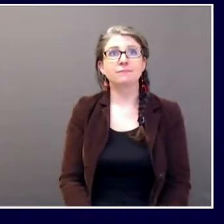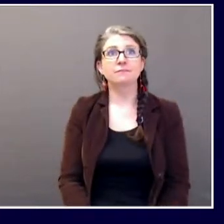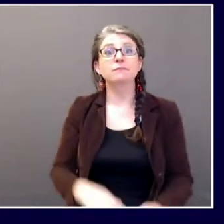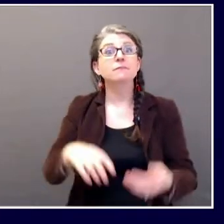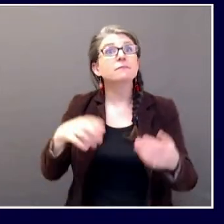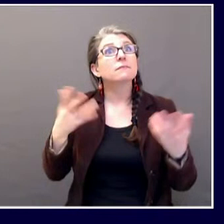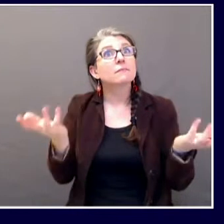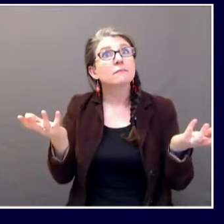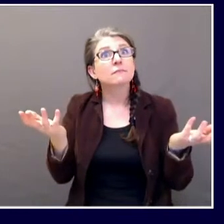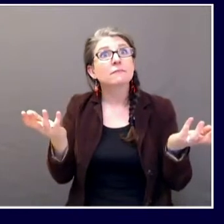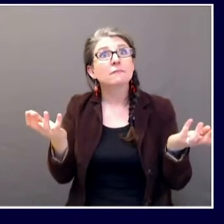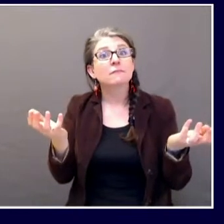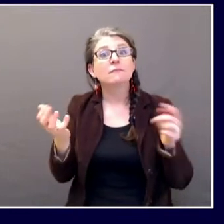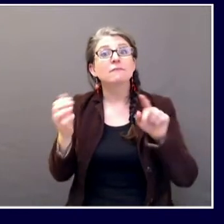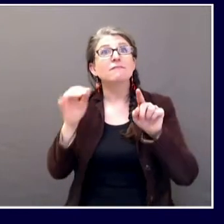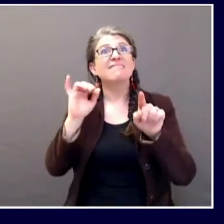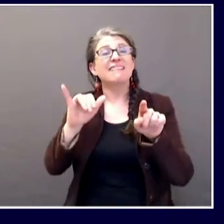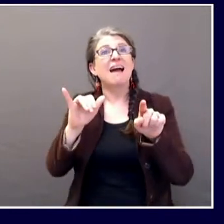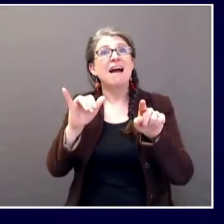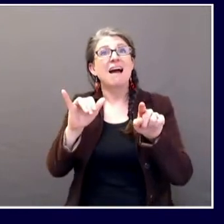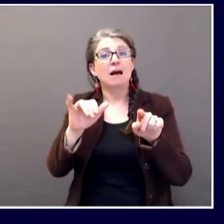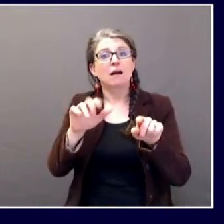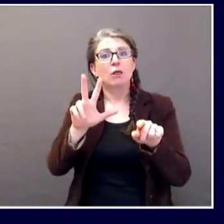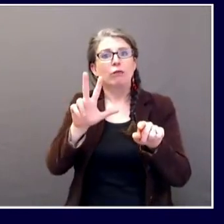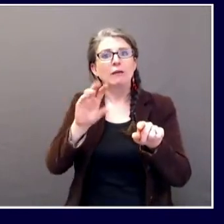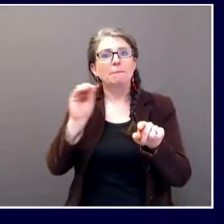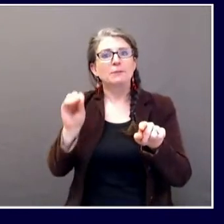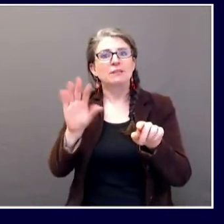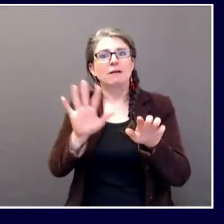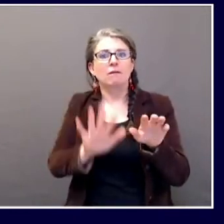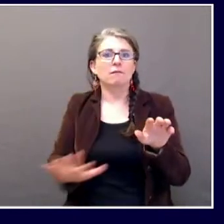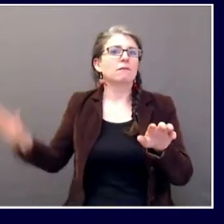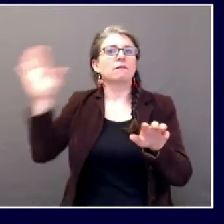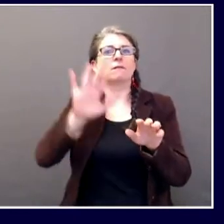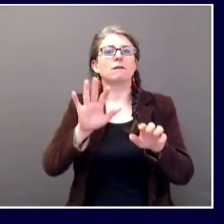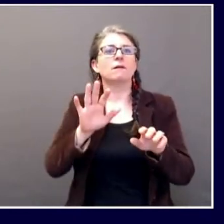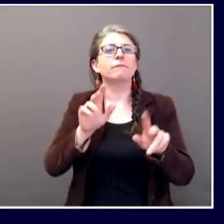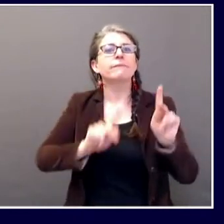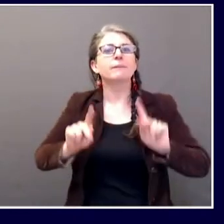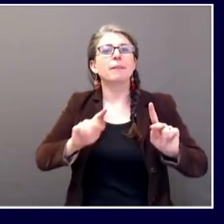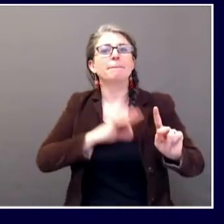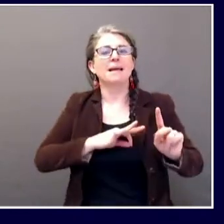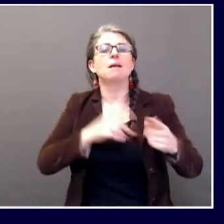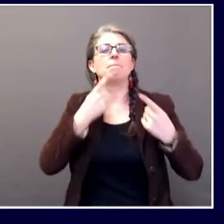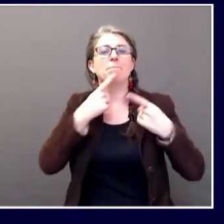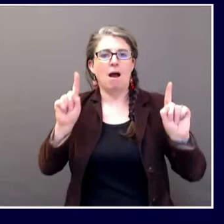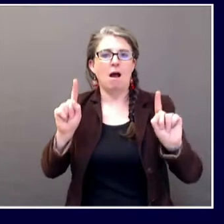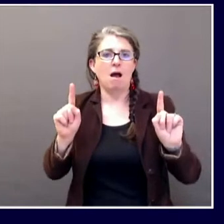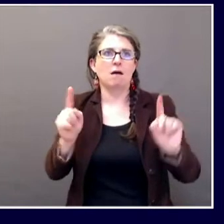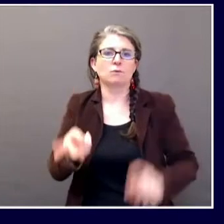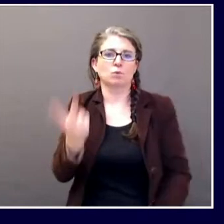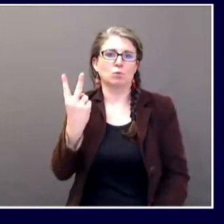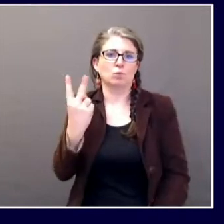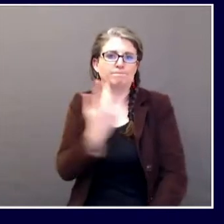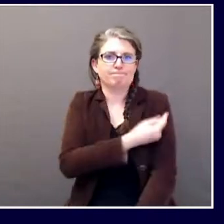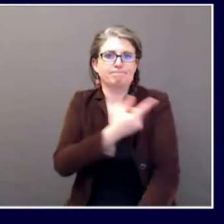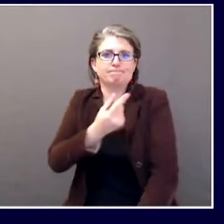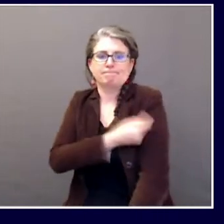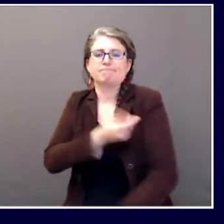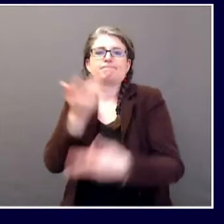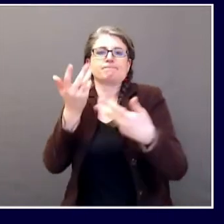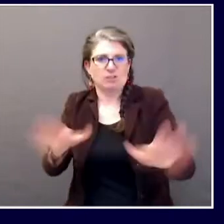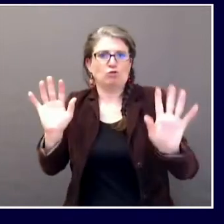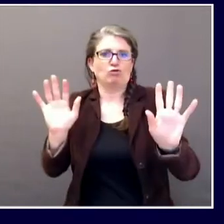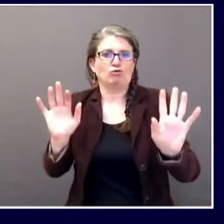have now received both of their doses of COVID-19 vaccine, and 14 days after that second dose